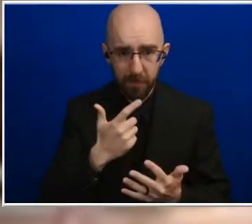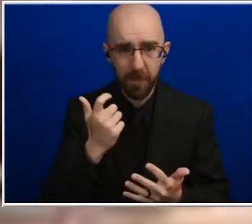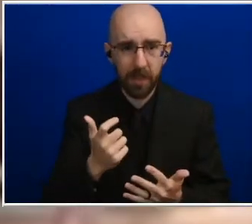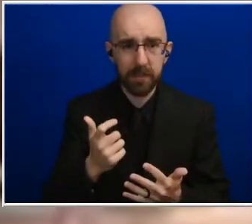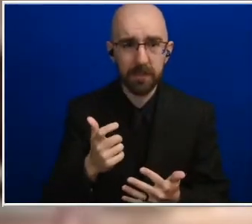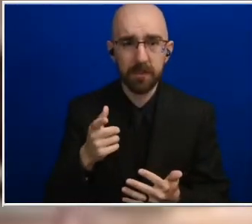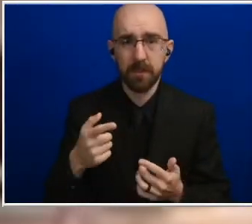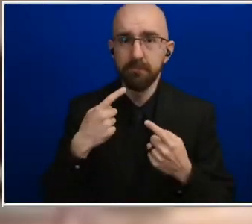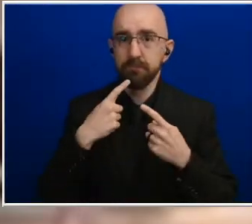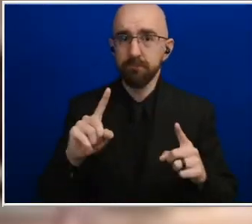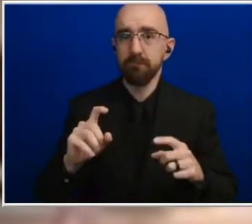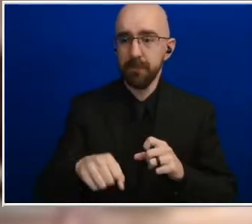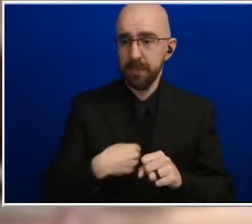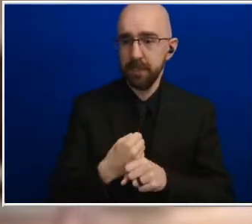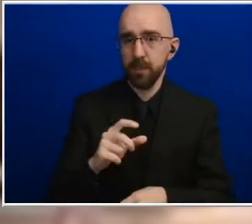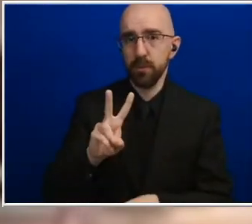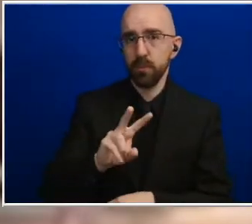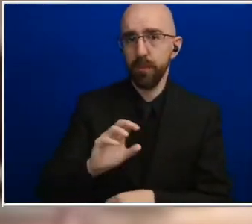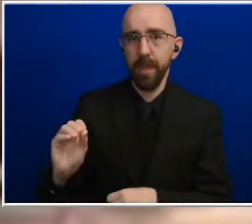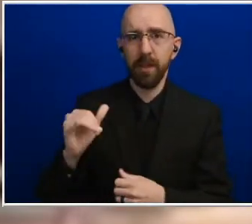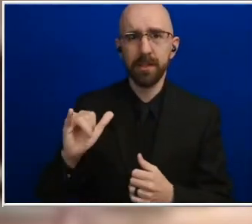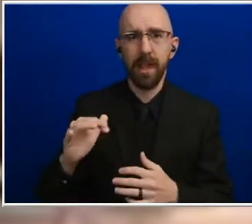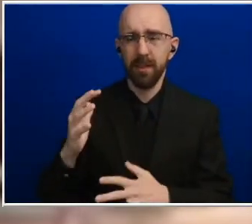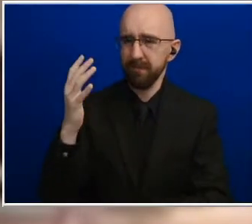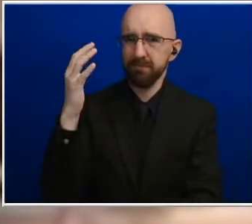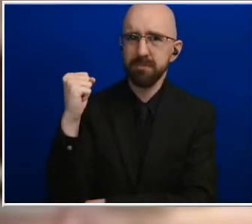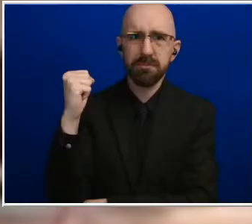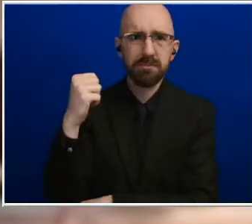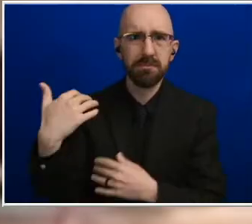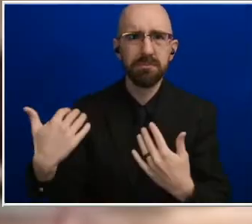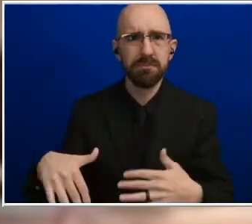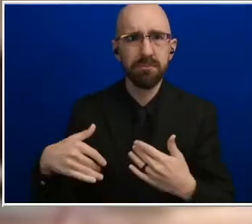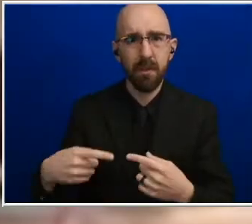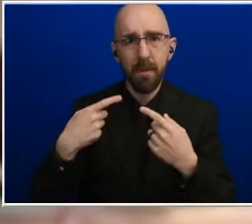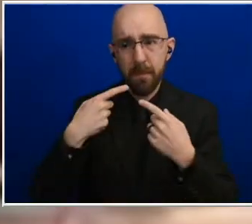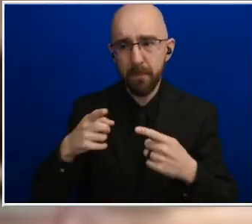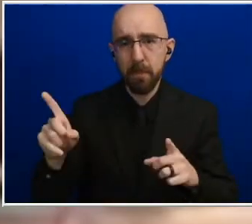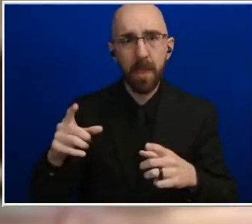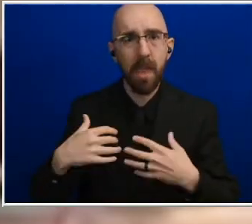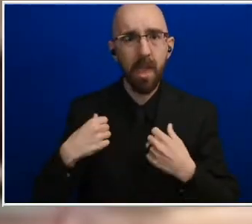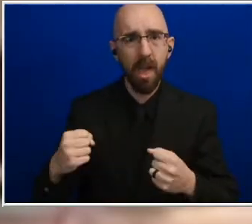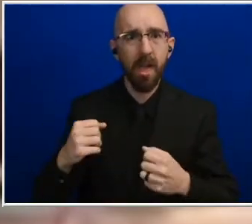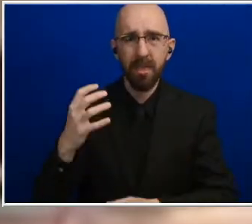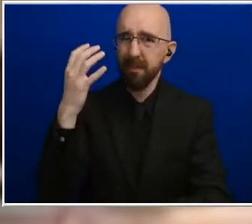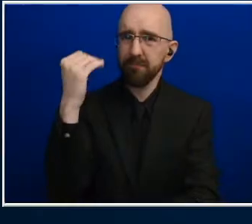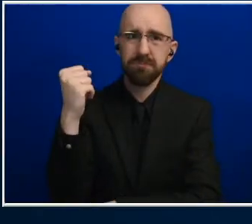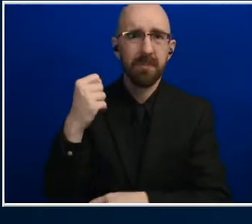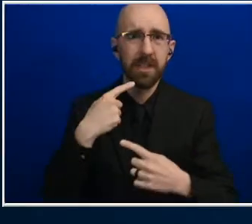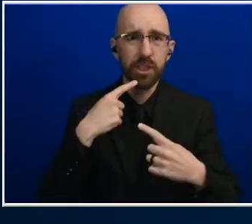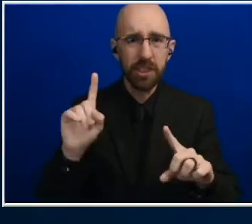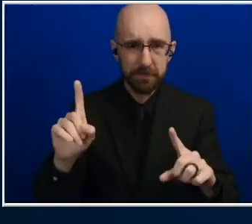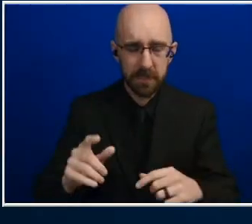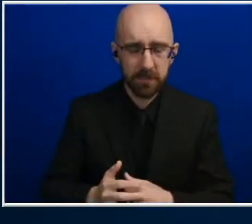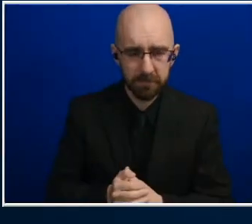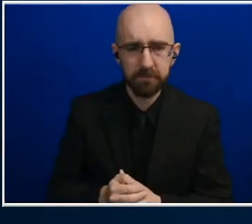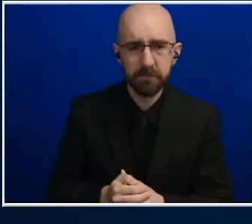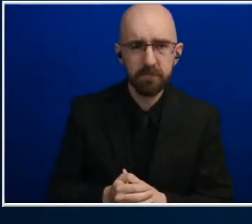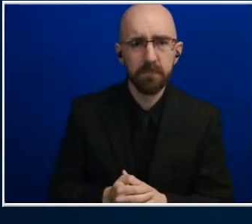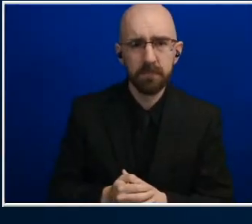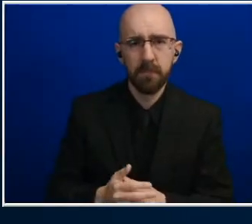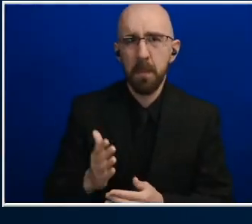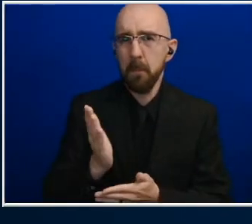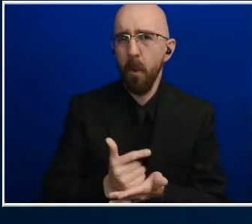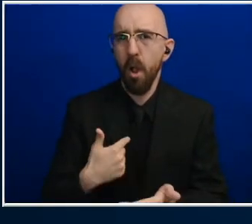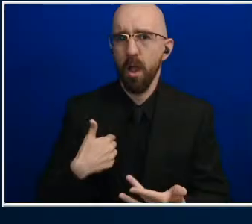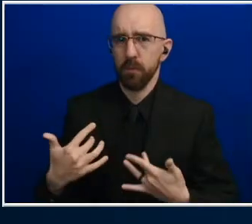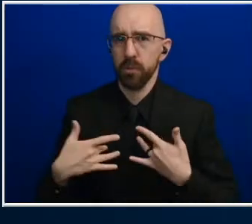in 2000 was a monumental public health achievement. Yeah, and the part that concerns me is that people think that